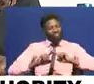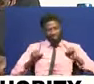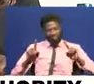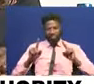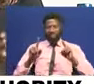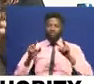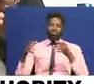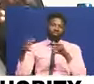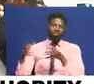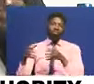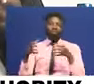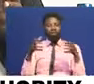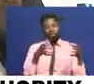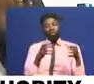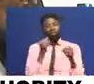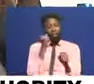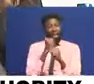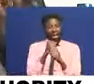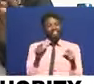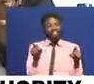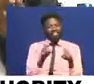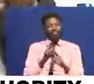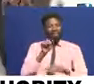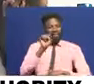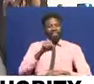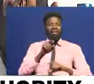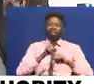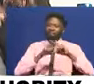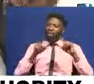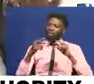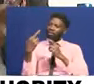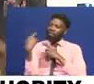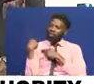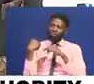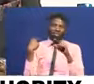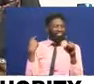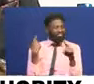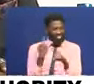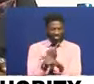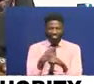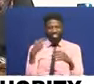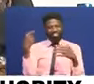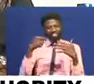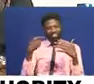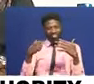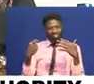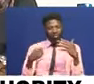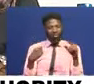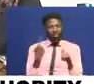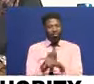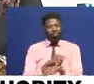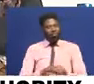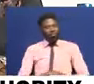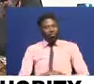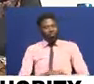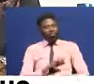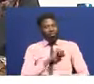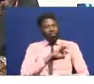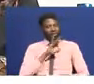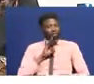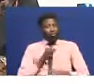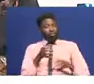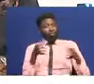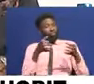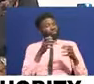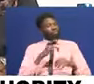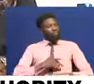Yes. Despite the functions being the same, they are different. Its mandate is a little wider, so there are a lot of things that are different. How are the workers